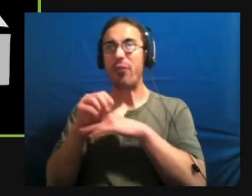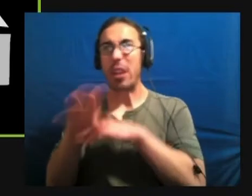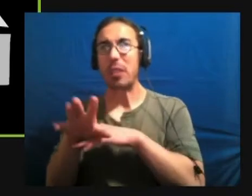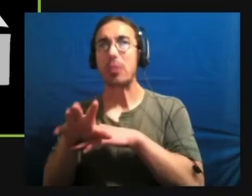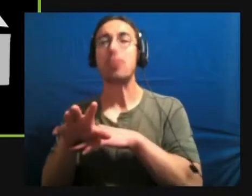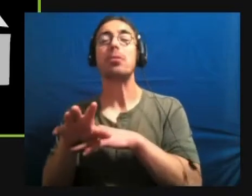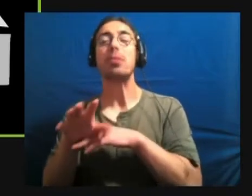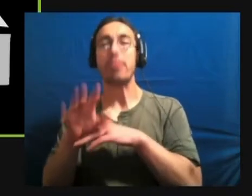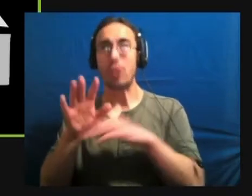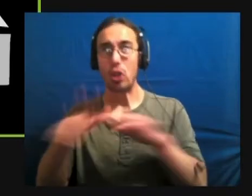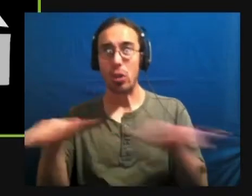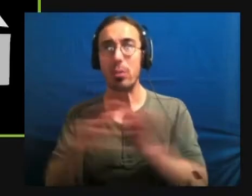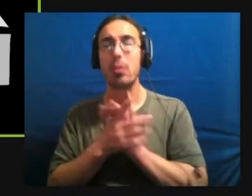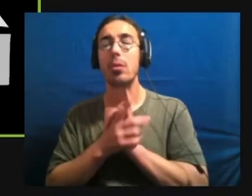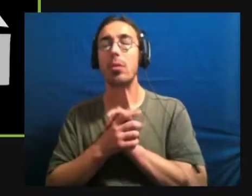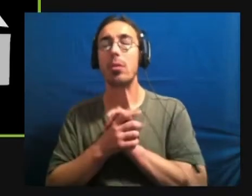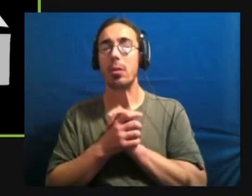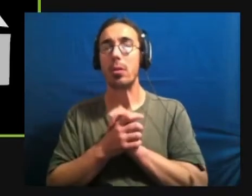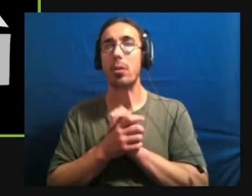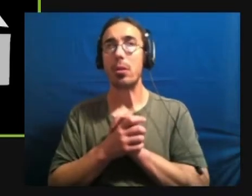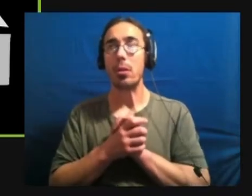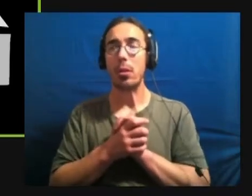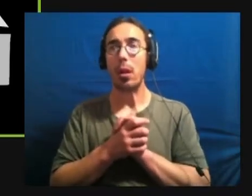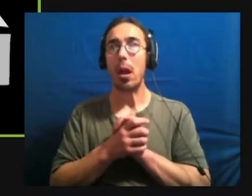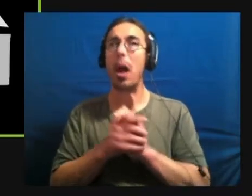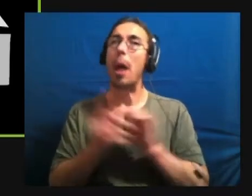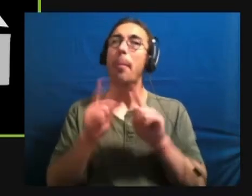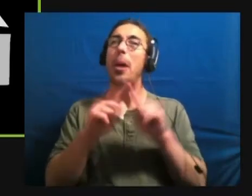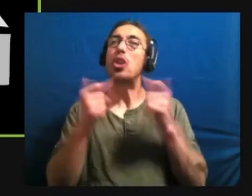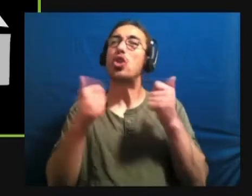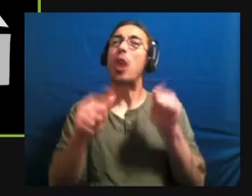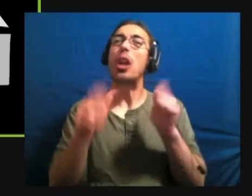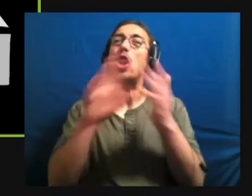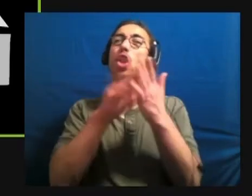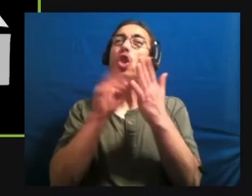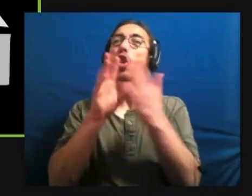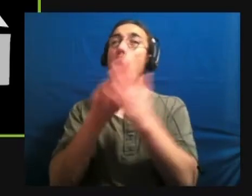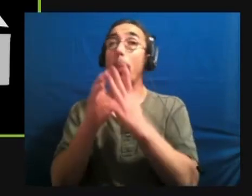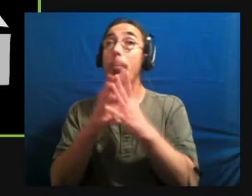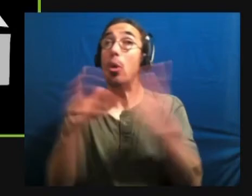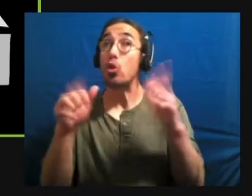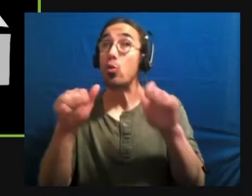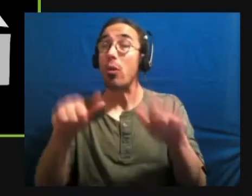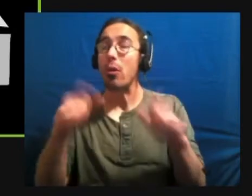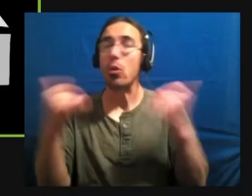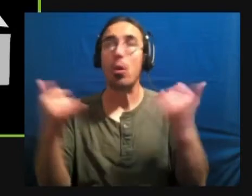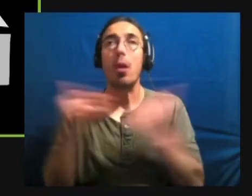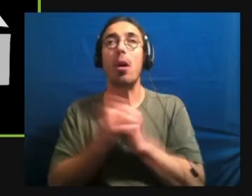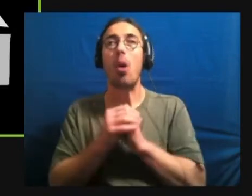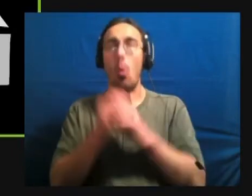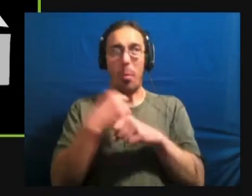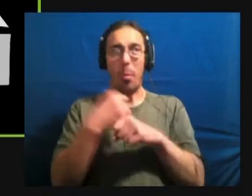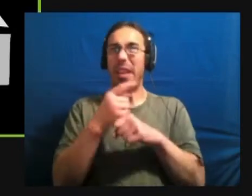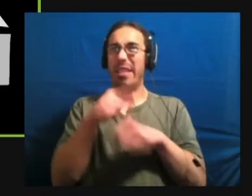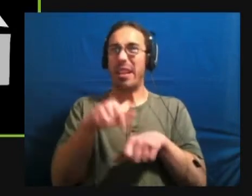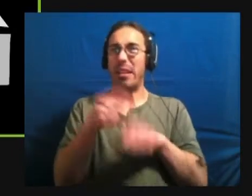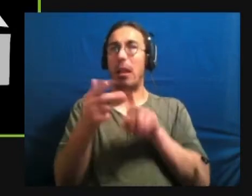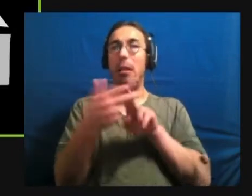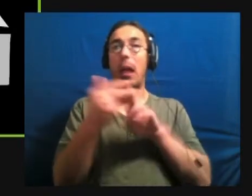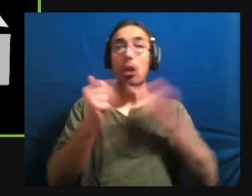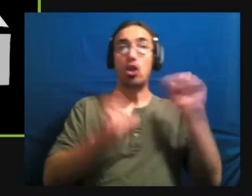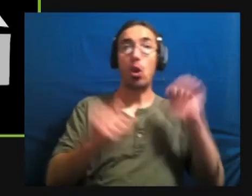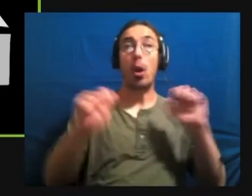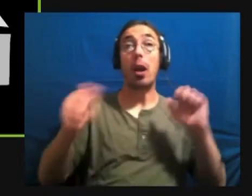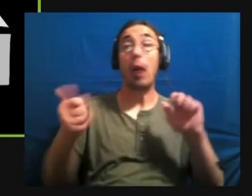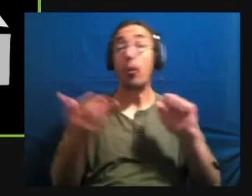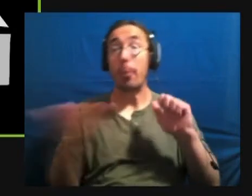session. Just absorb as much as you can for today, and we'll make this slideshow and other materials